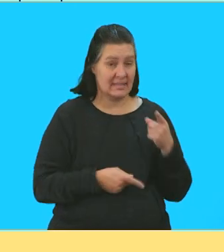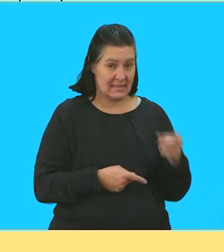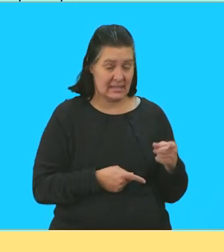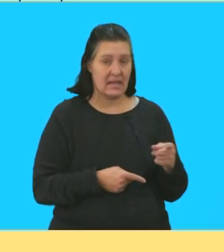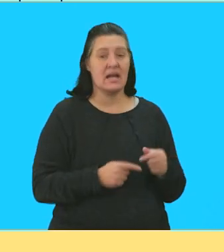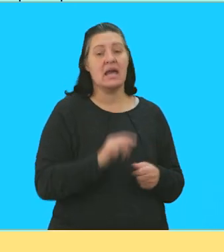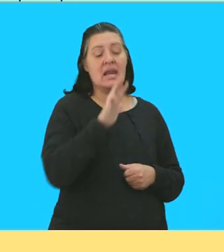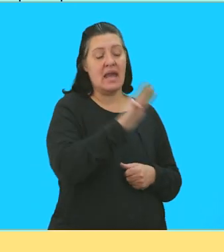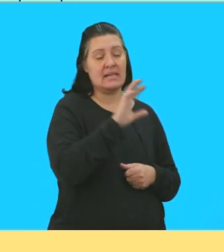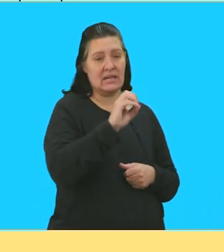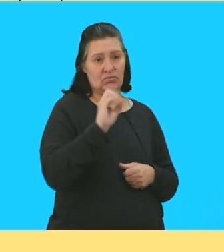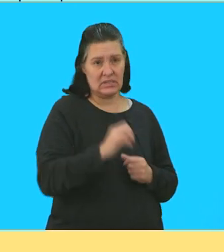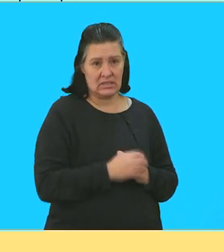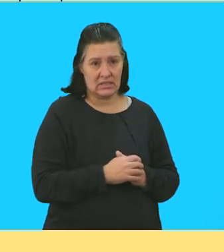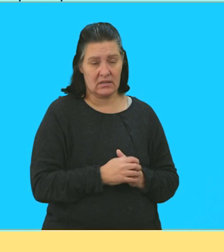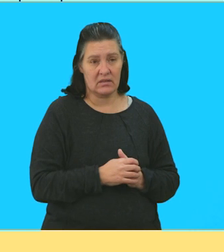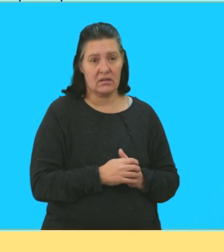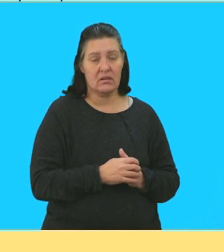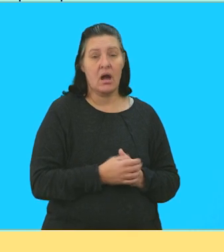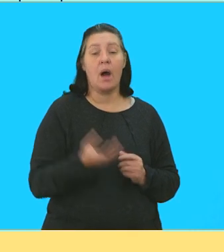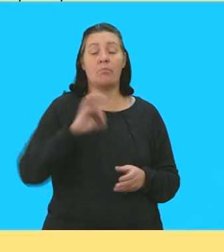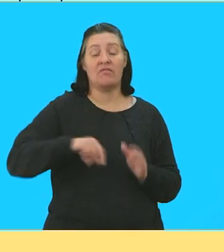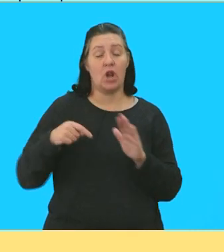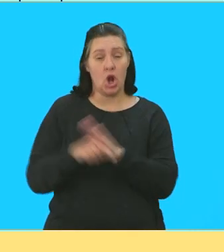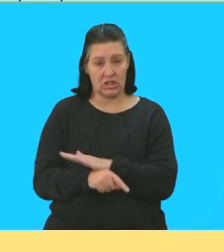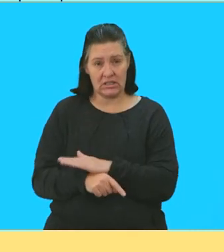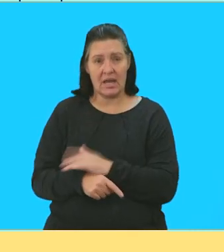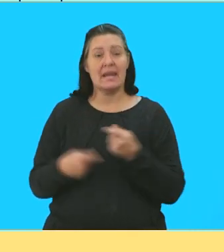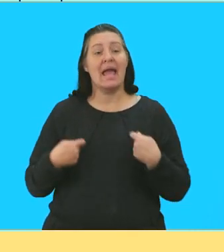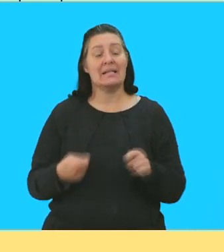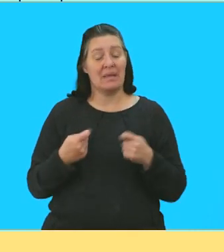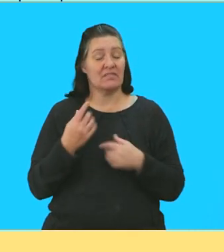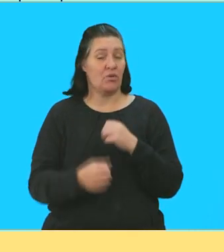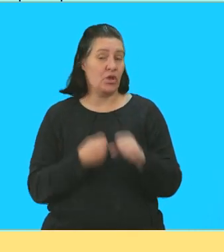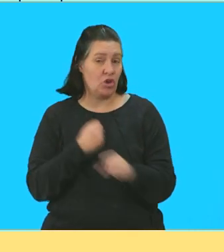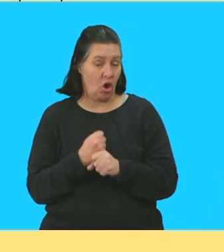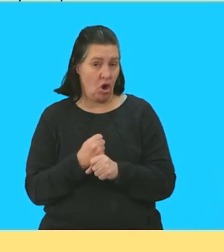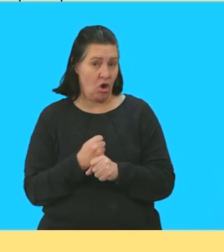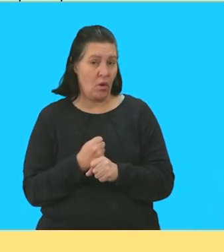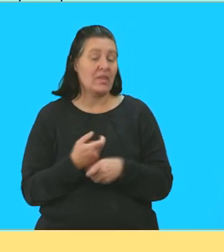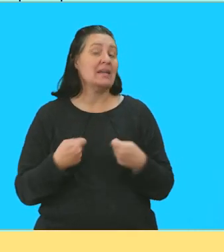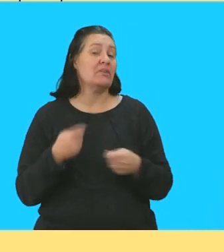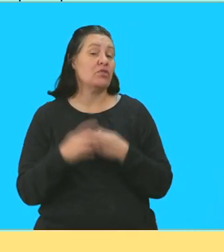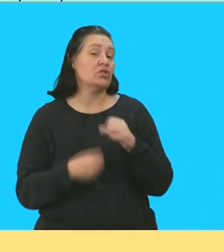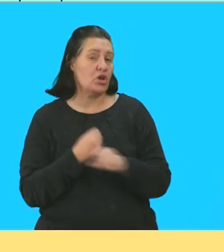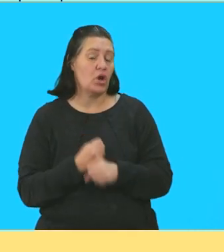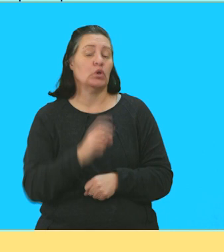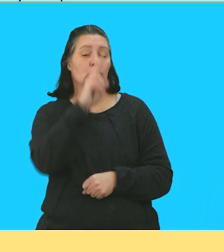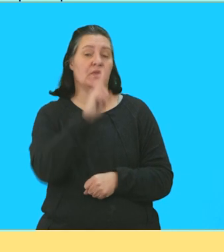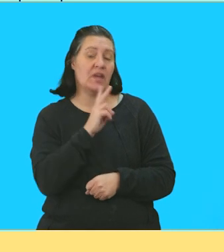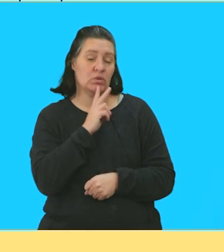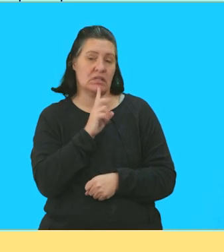is 900. And in the profit and loss, I'm recording the expense for this year. And the expense for this year is